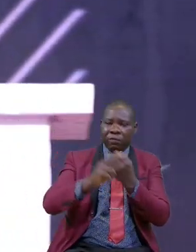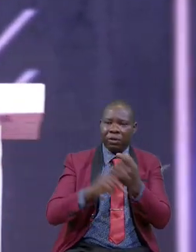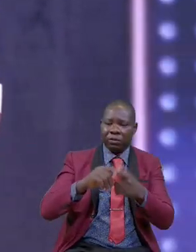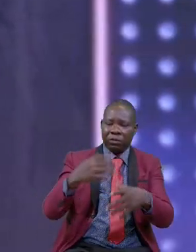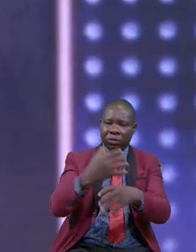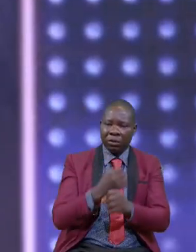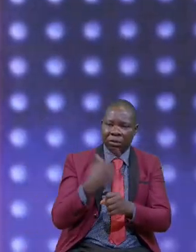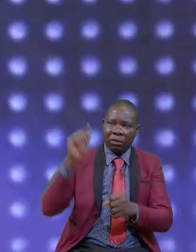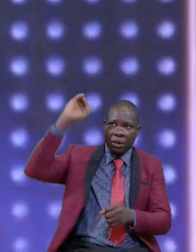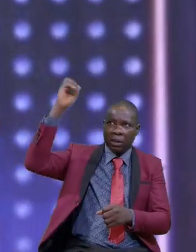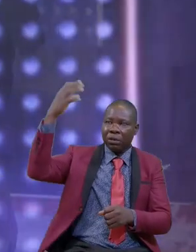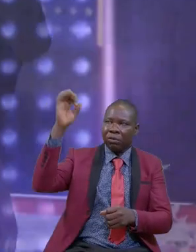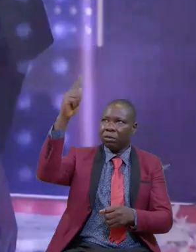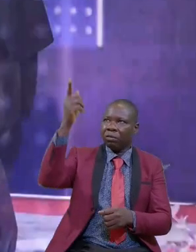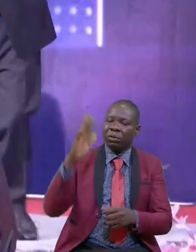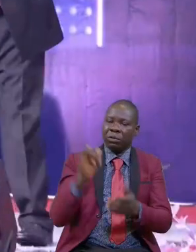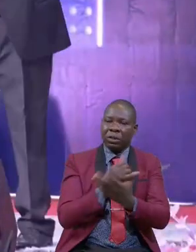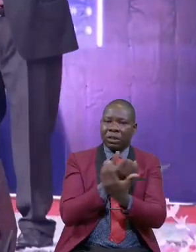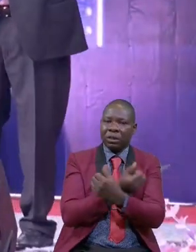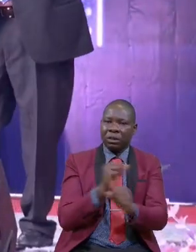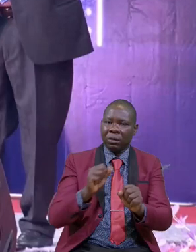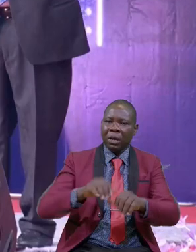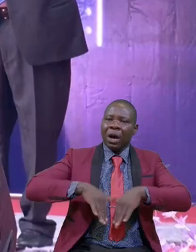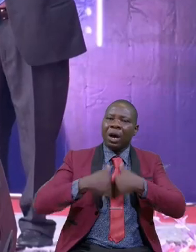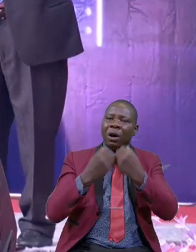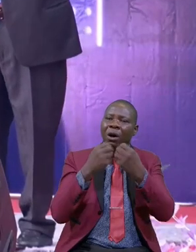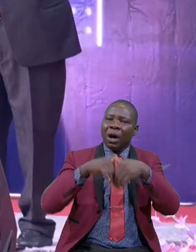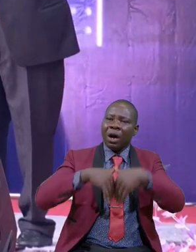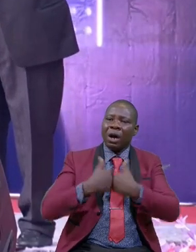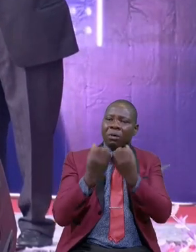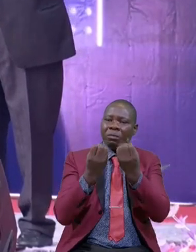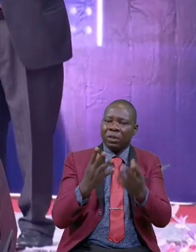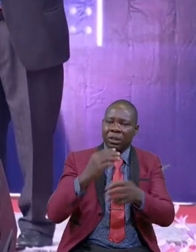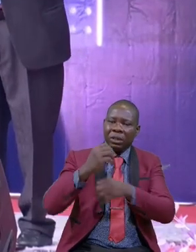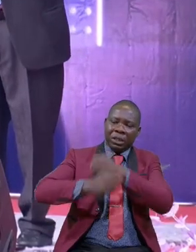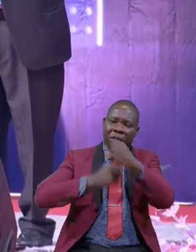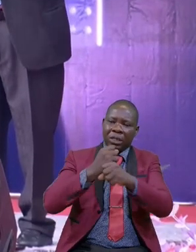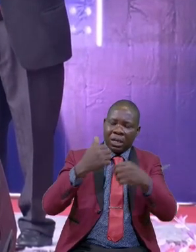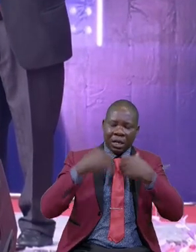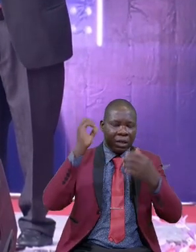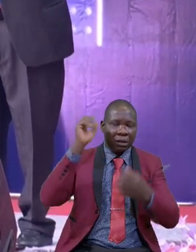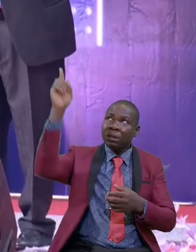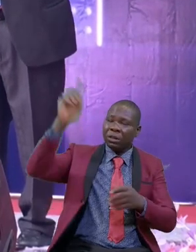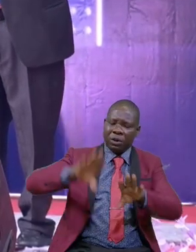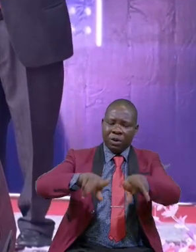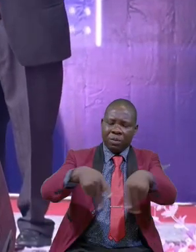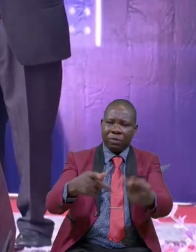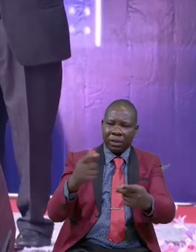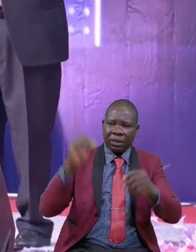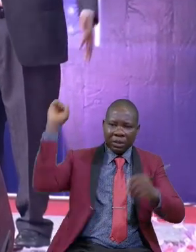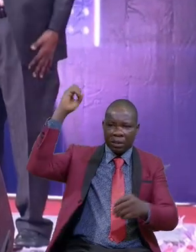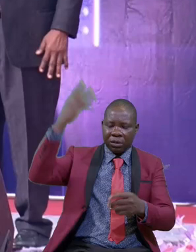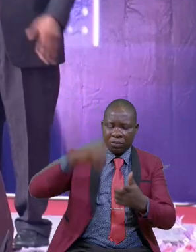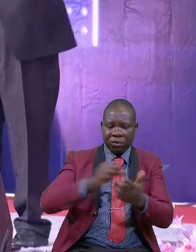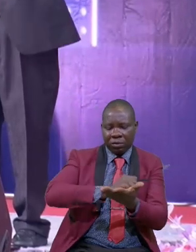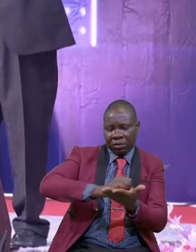he provided? Combien de the grace to sanctify and to purify and to clean, cleanse us